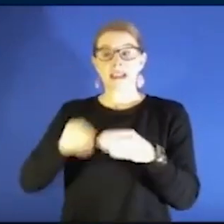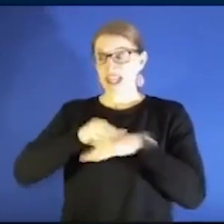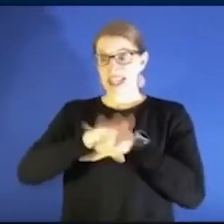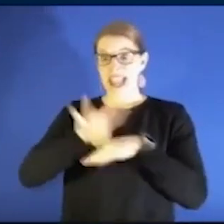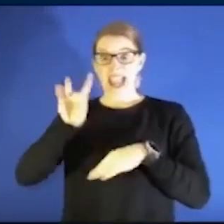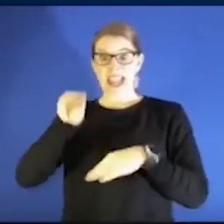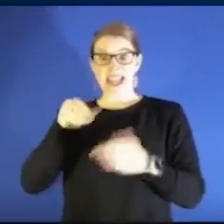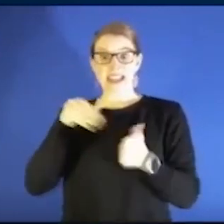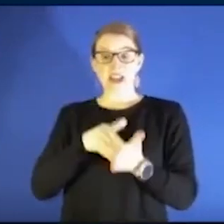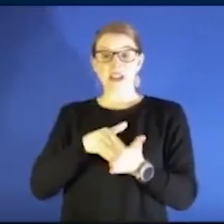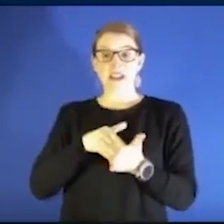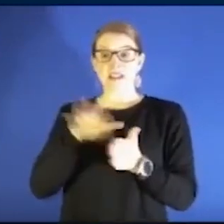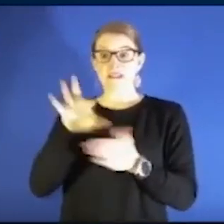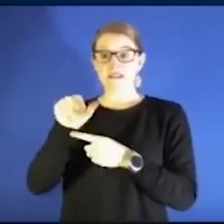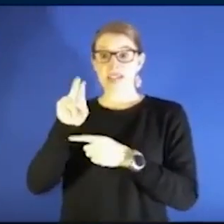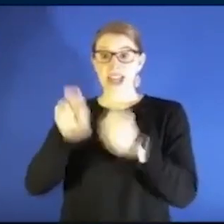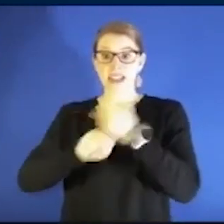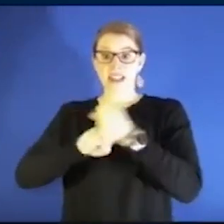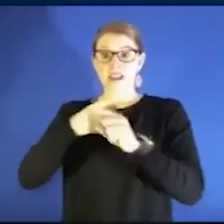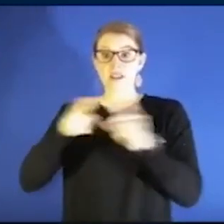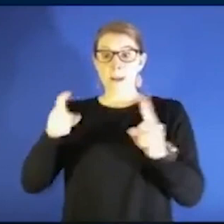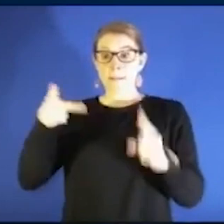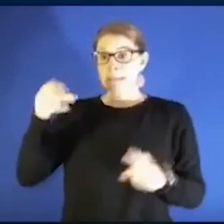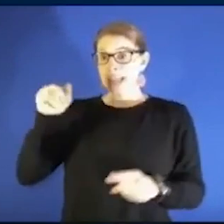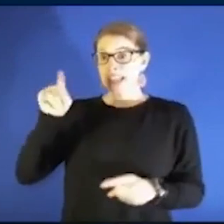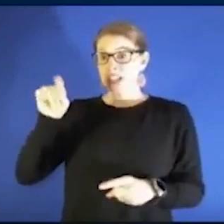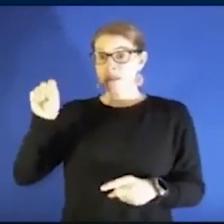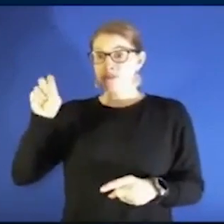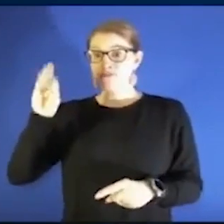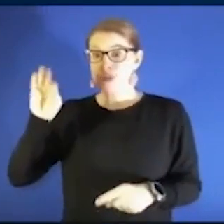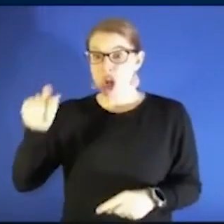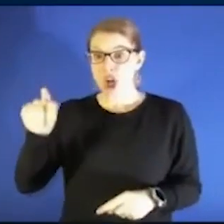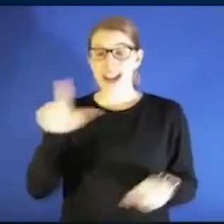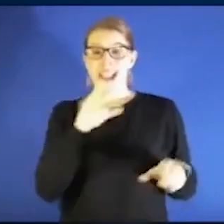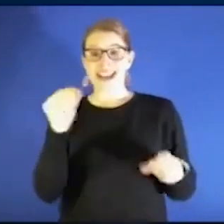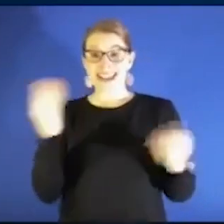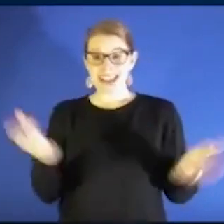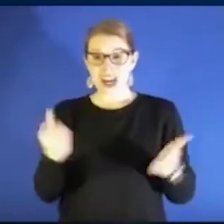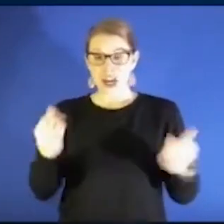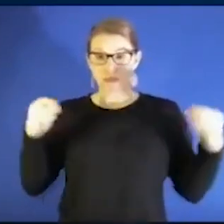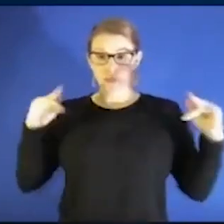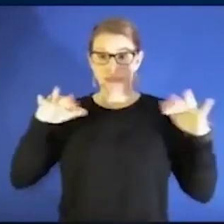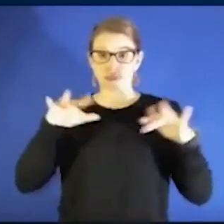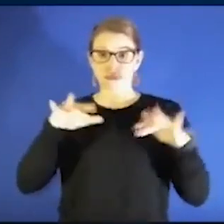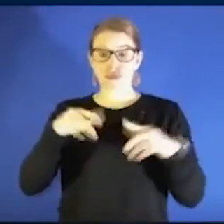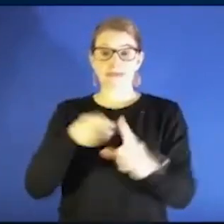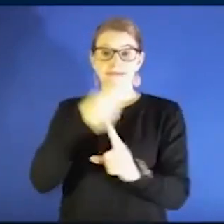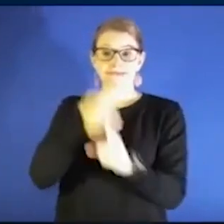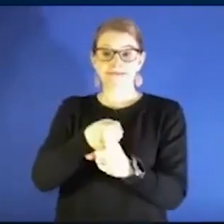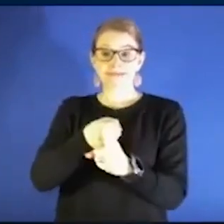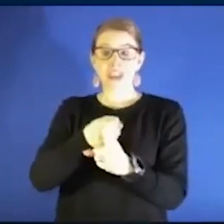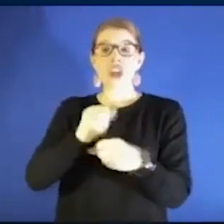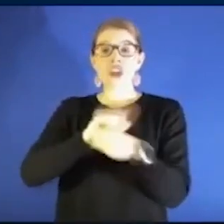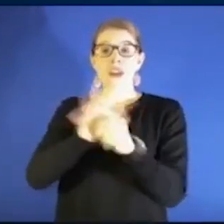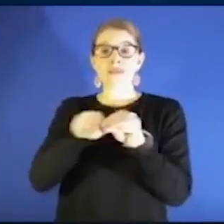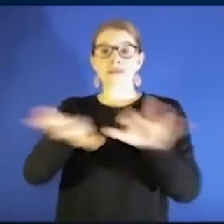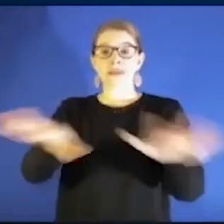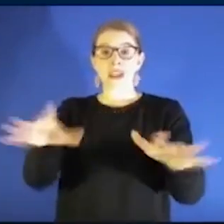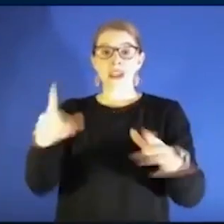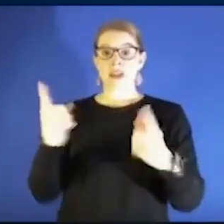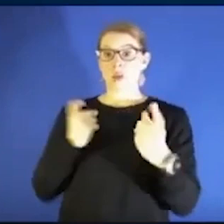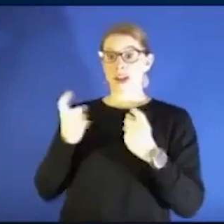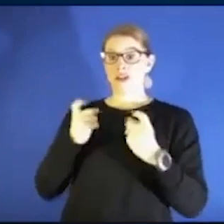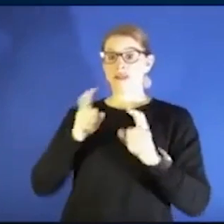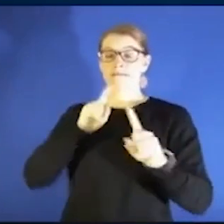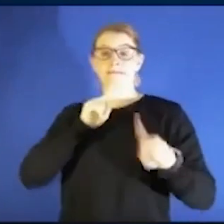here and Pittsburgh packed into the stadium have on the COVID surge? We're going to be answering your questions. We're going to take some questions from reporters